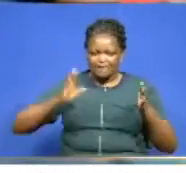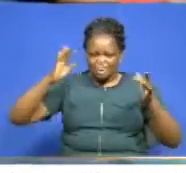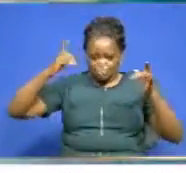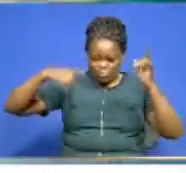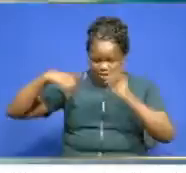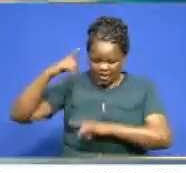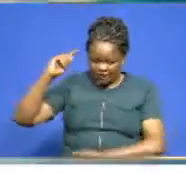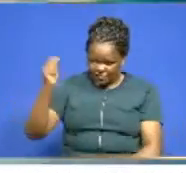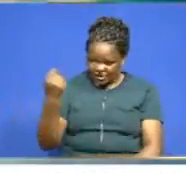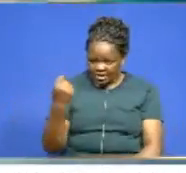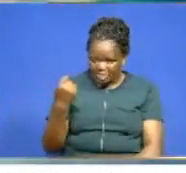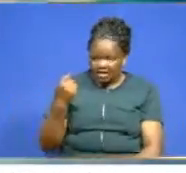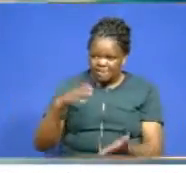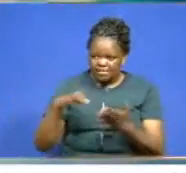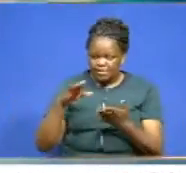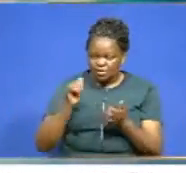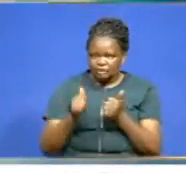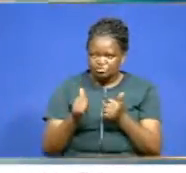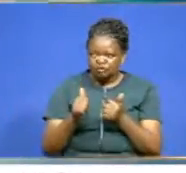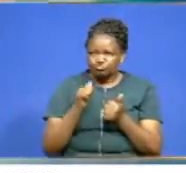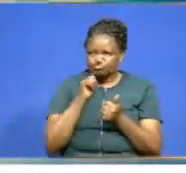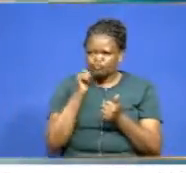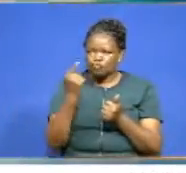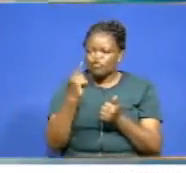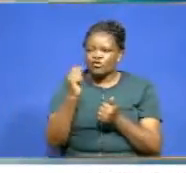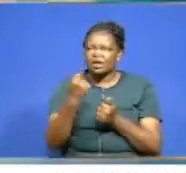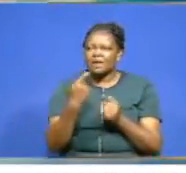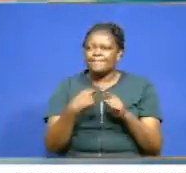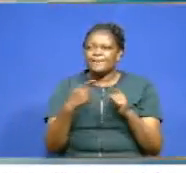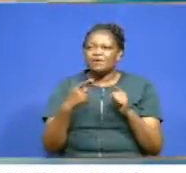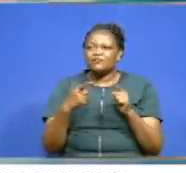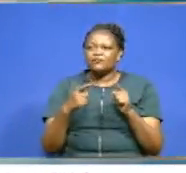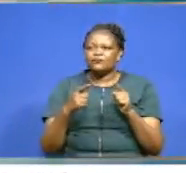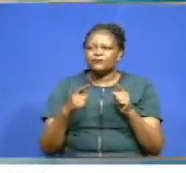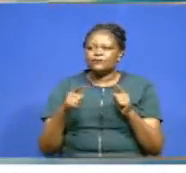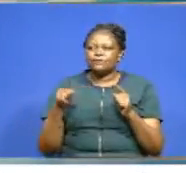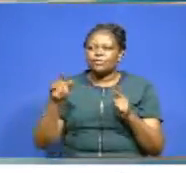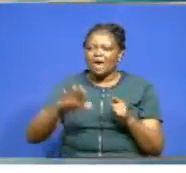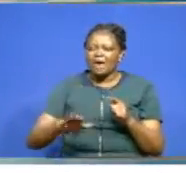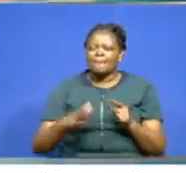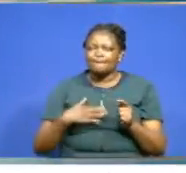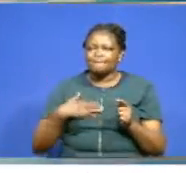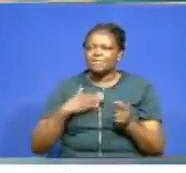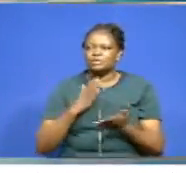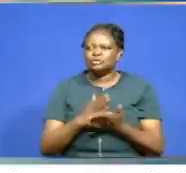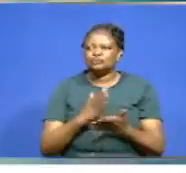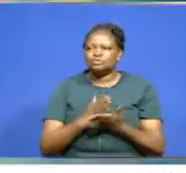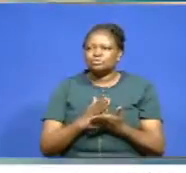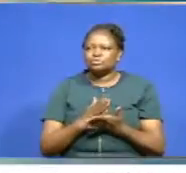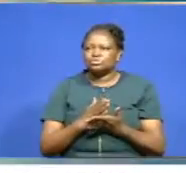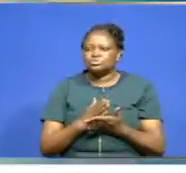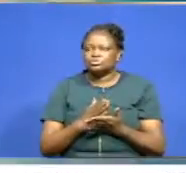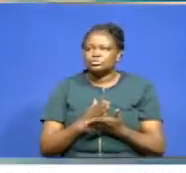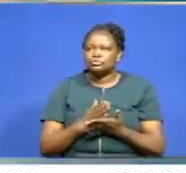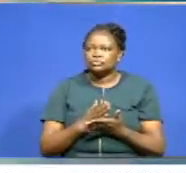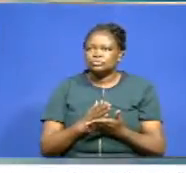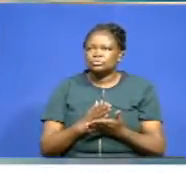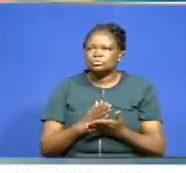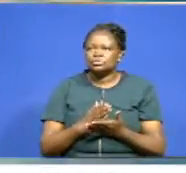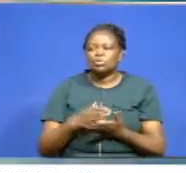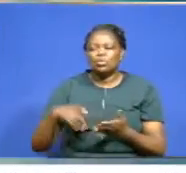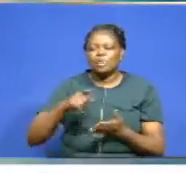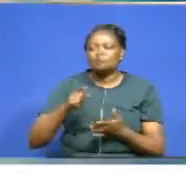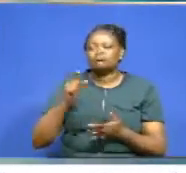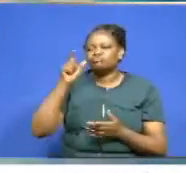and especially not only for Kenya, but for our zone. Mm-hmm. According to the FIBA zones, we are zone five.